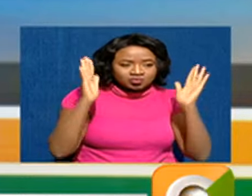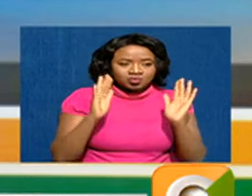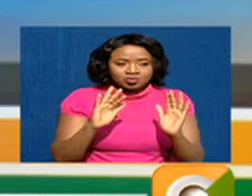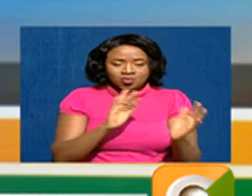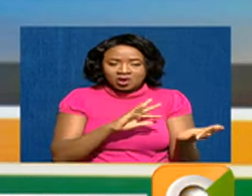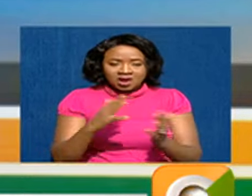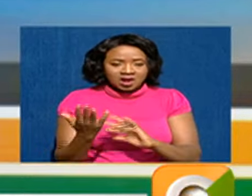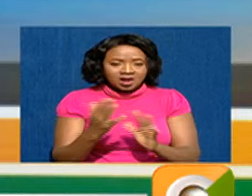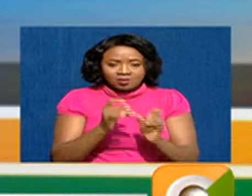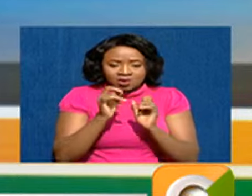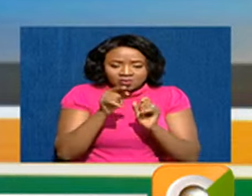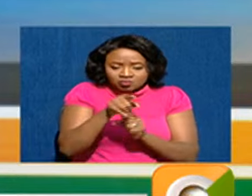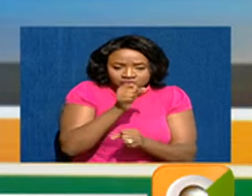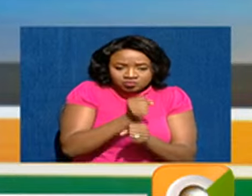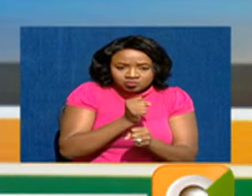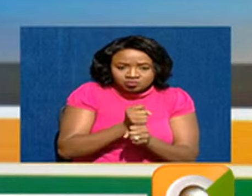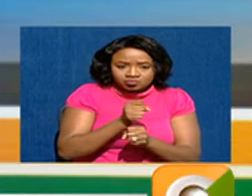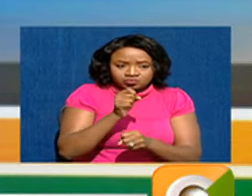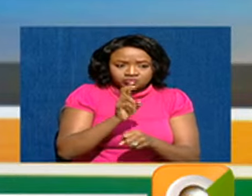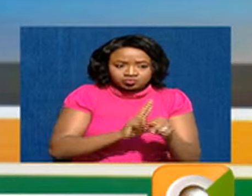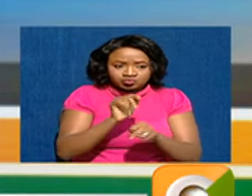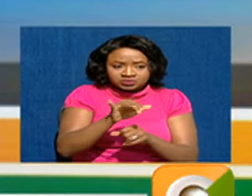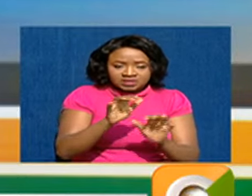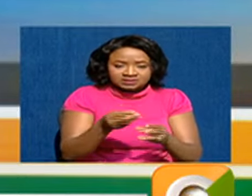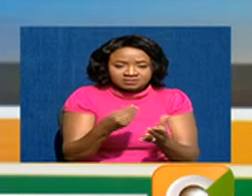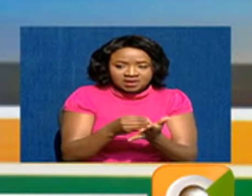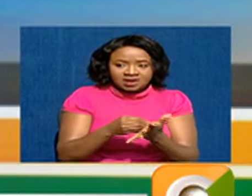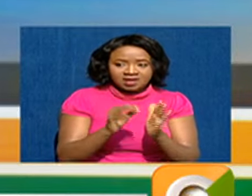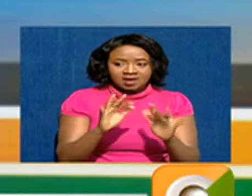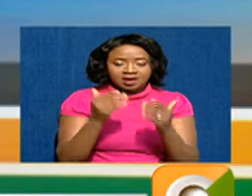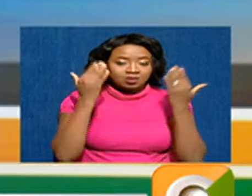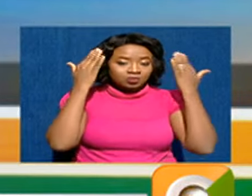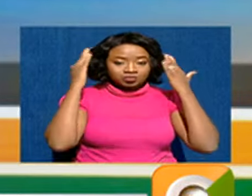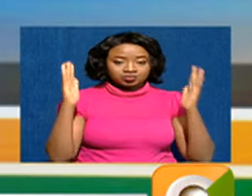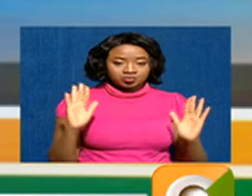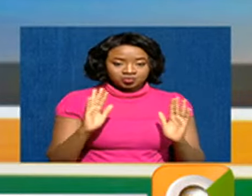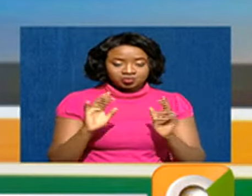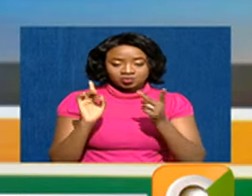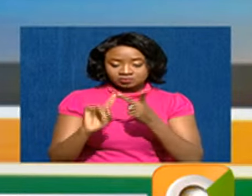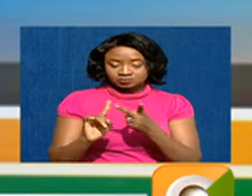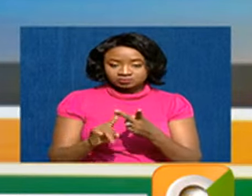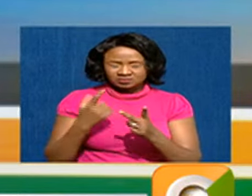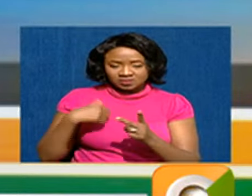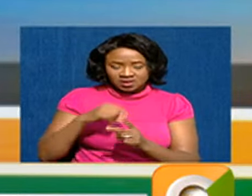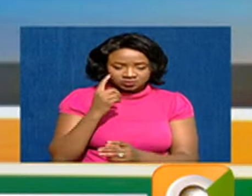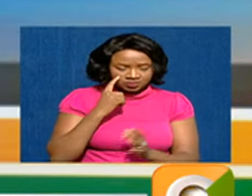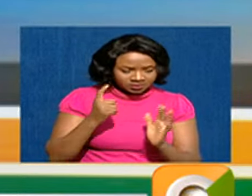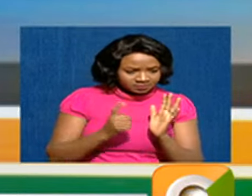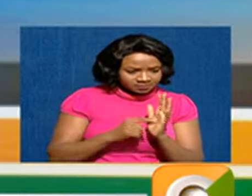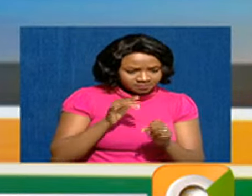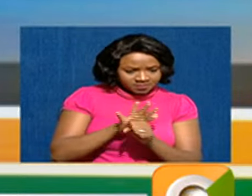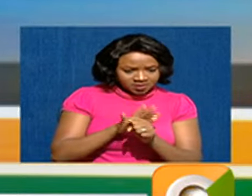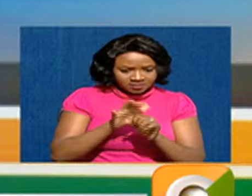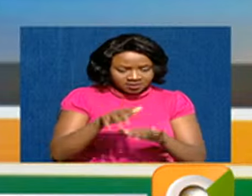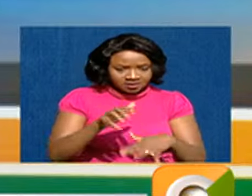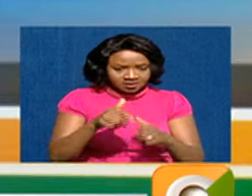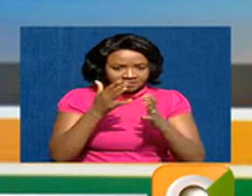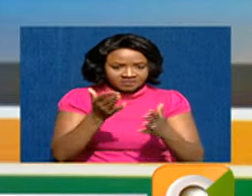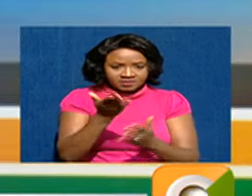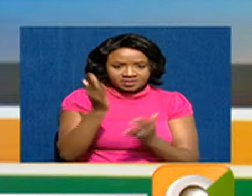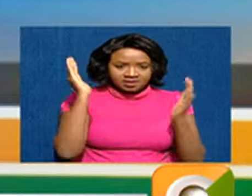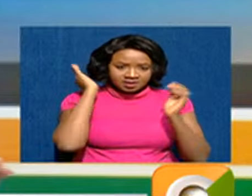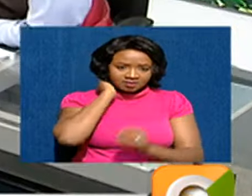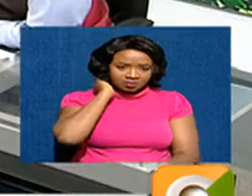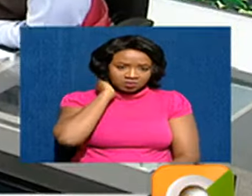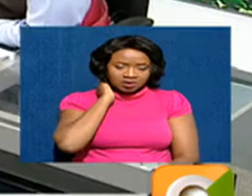farmer is doing with that money. Yeah. So, secondly, we noted the majority of farmers in Murang'a